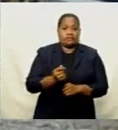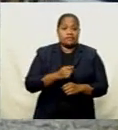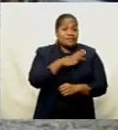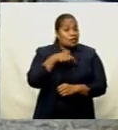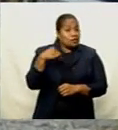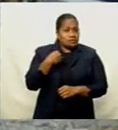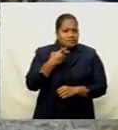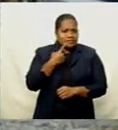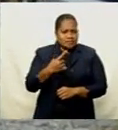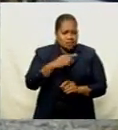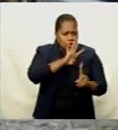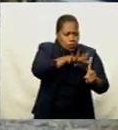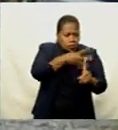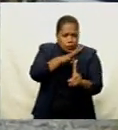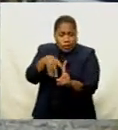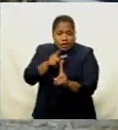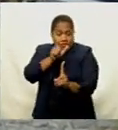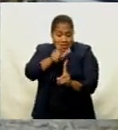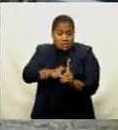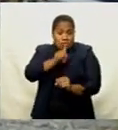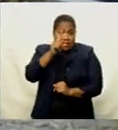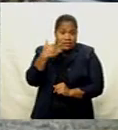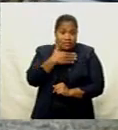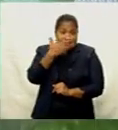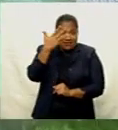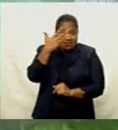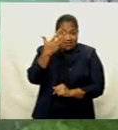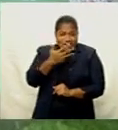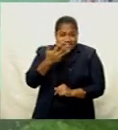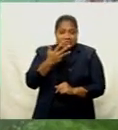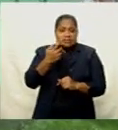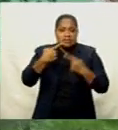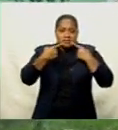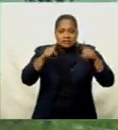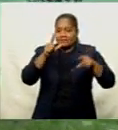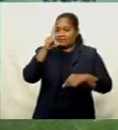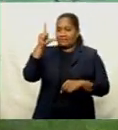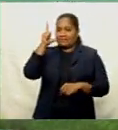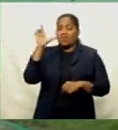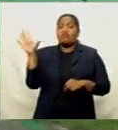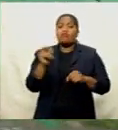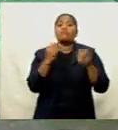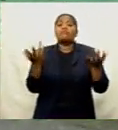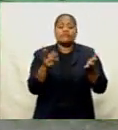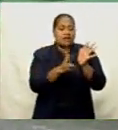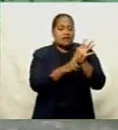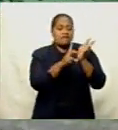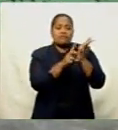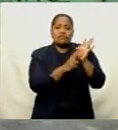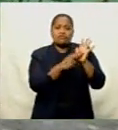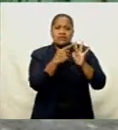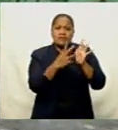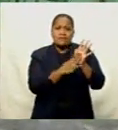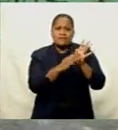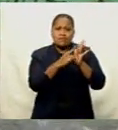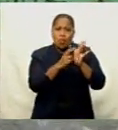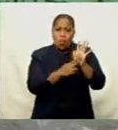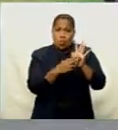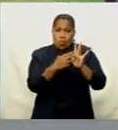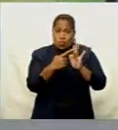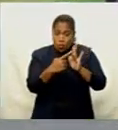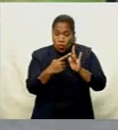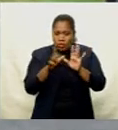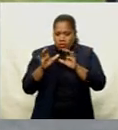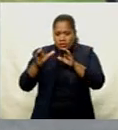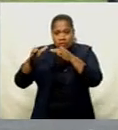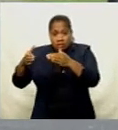contact tracing for case 190, who was announced yesterday from the Vunimono Nandali cluster, has been identified as